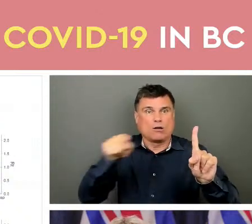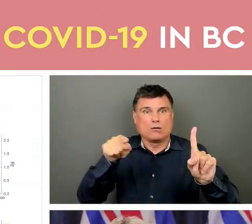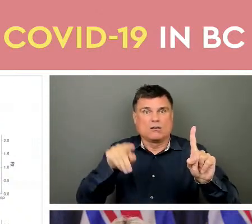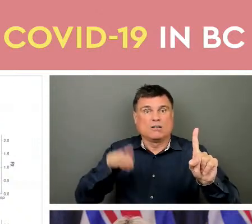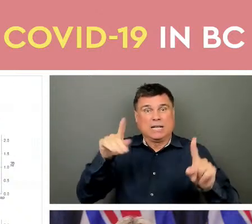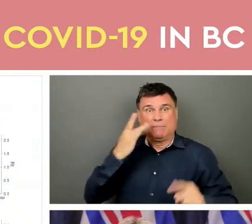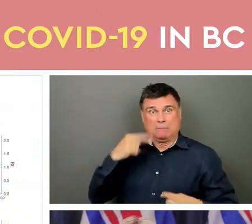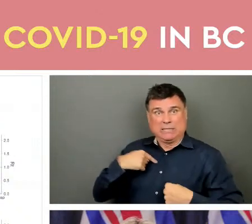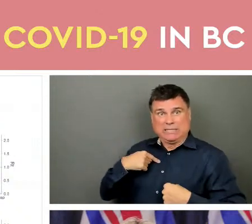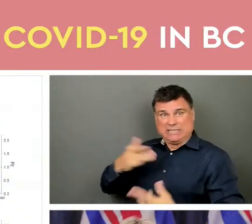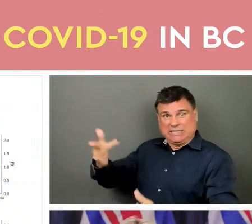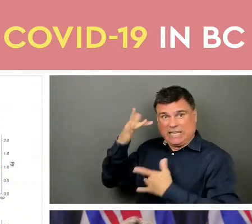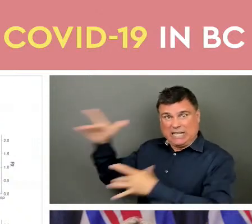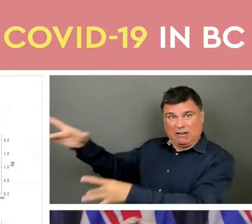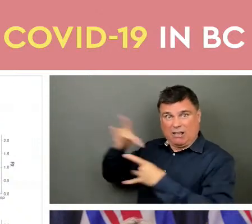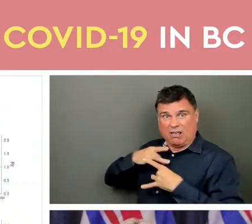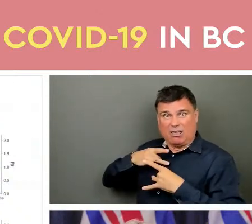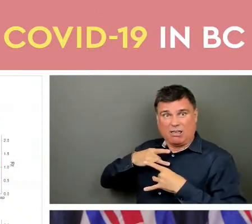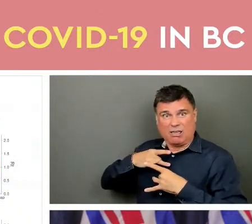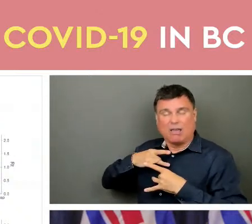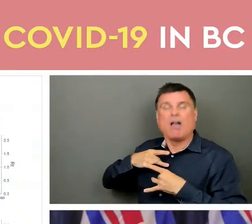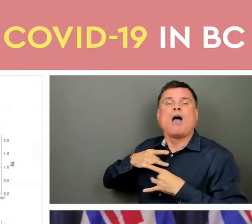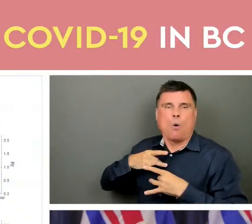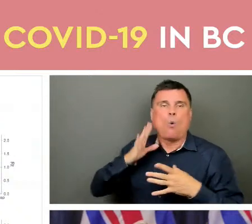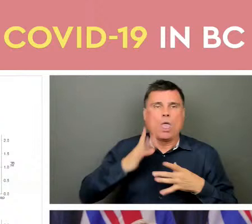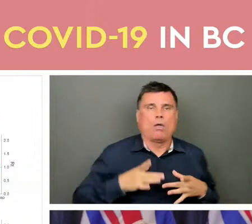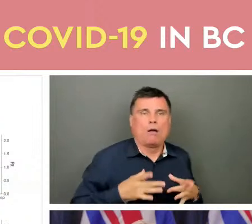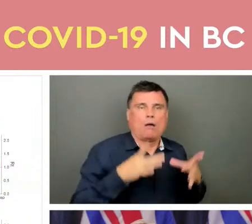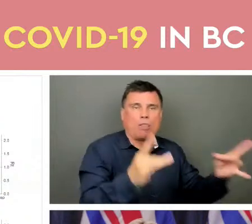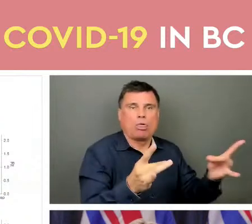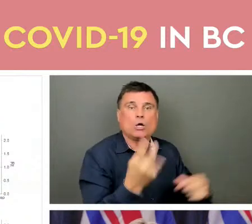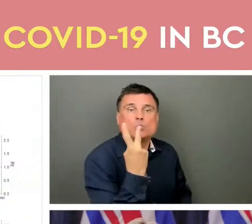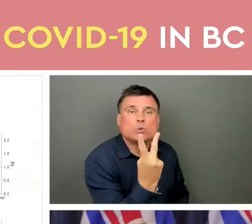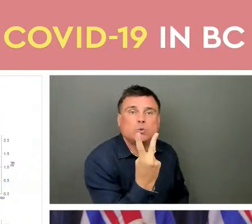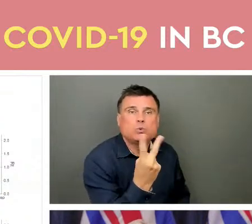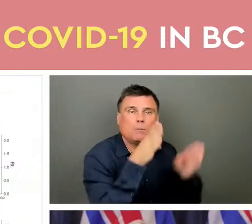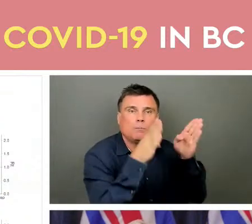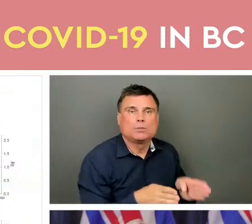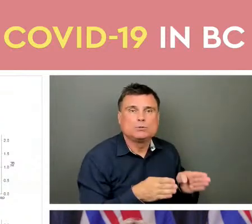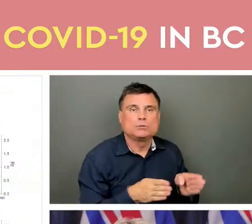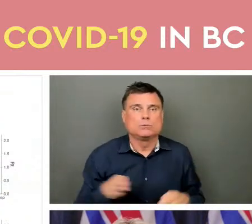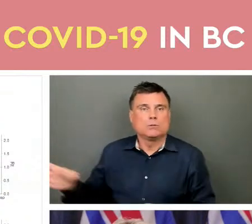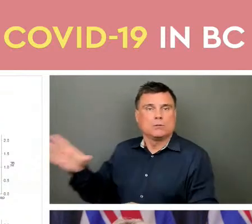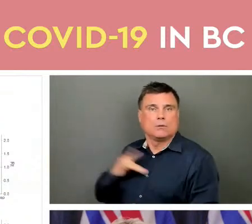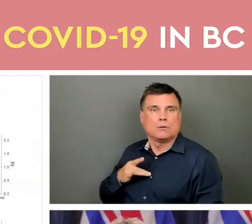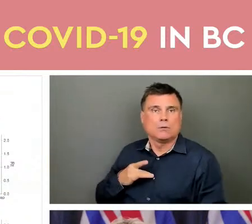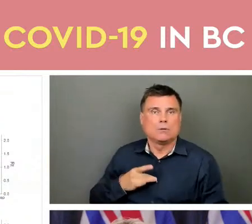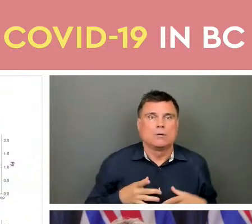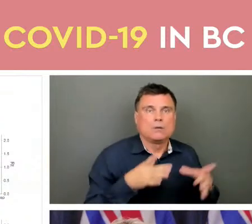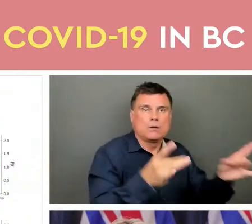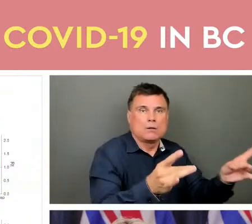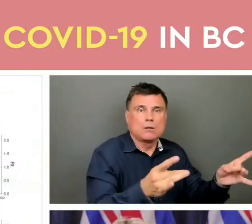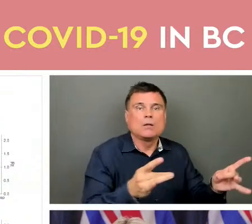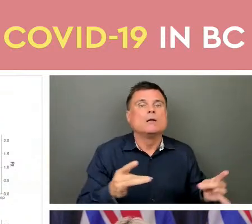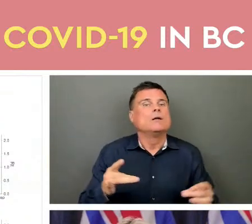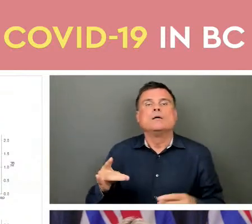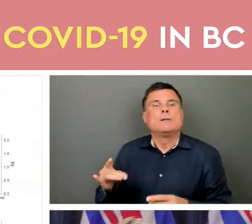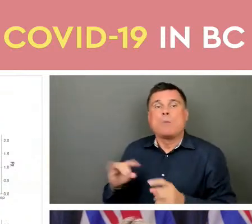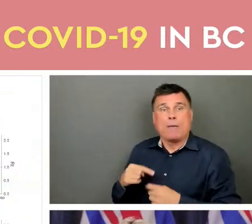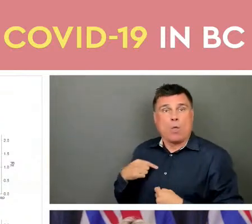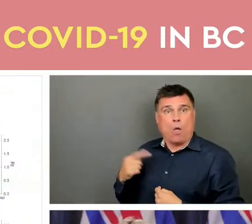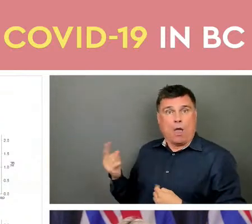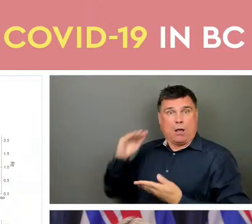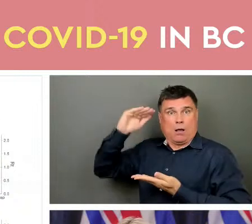it on to almost two other people. We're now back down across the board to somewhere very close to one, but